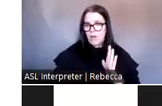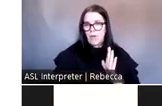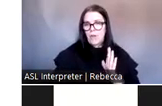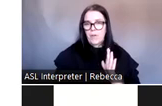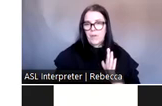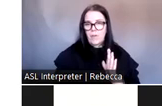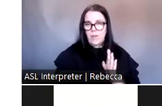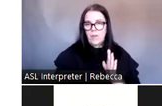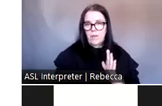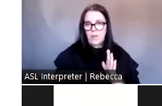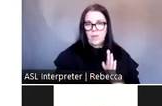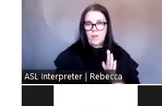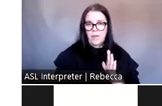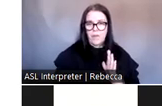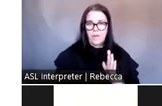in the chat.